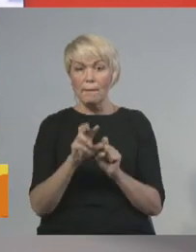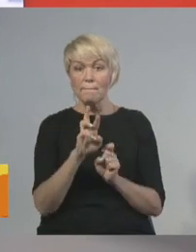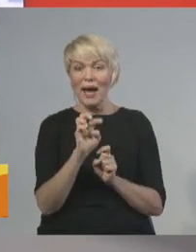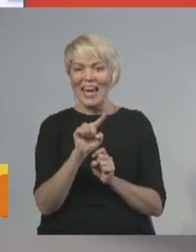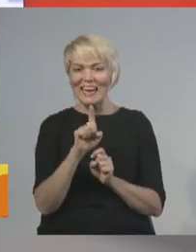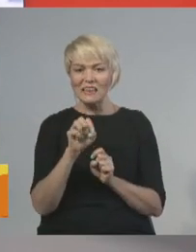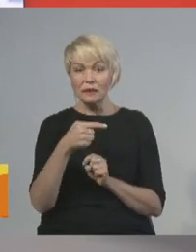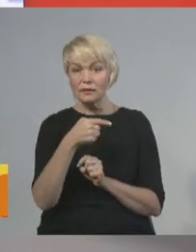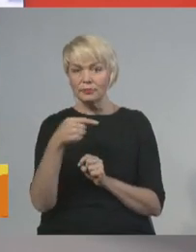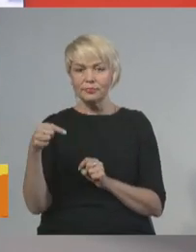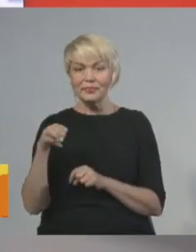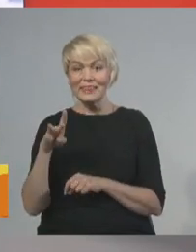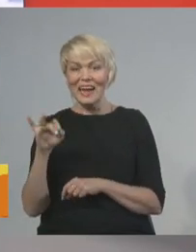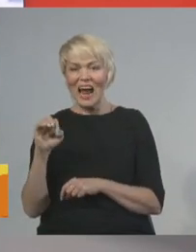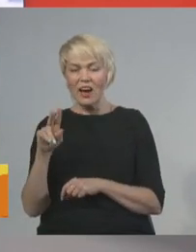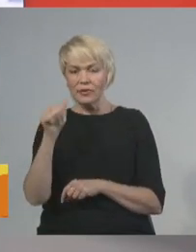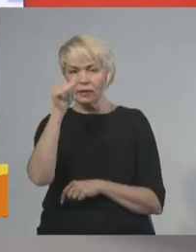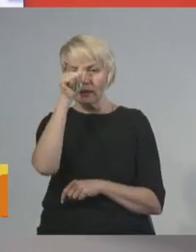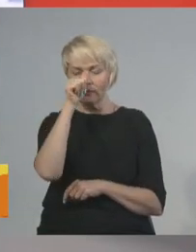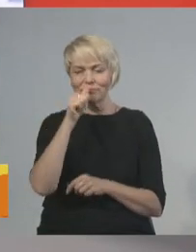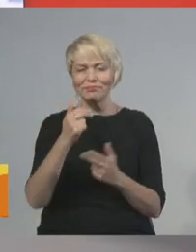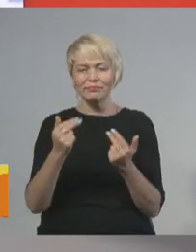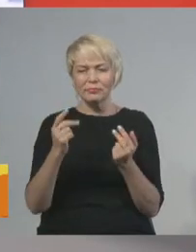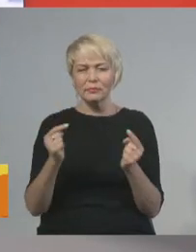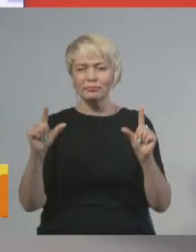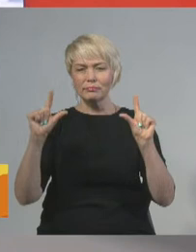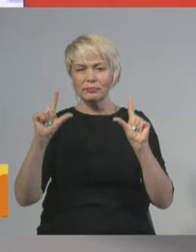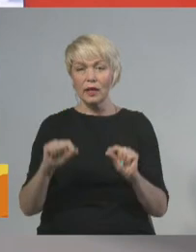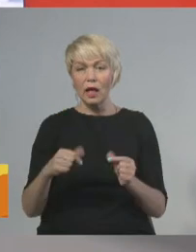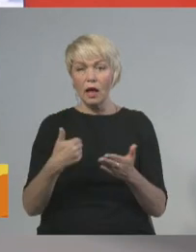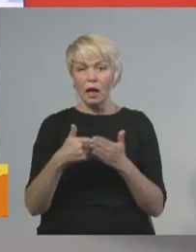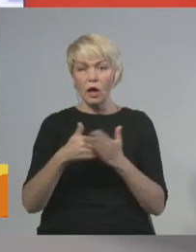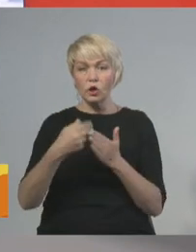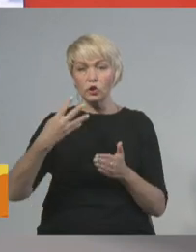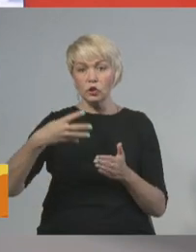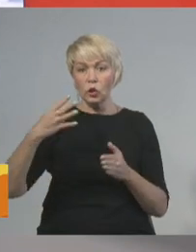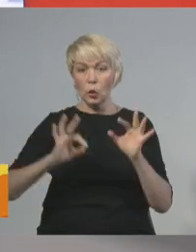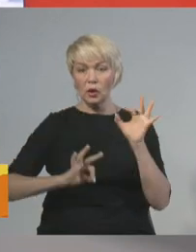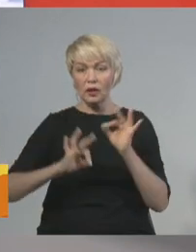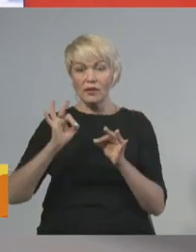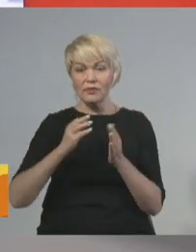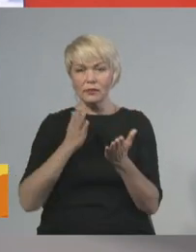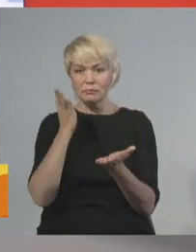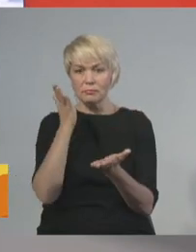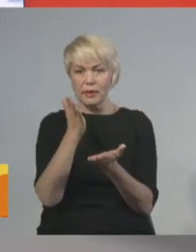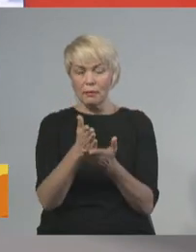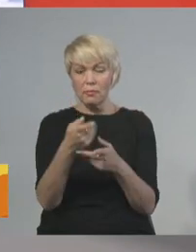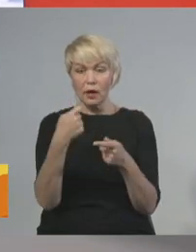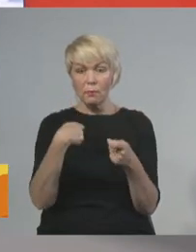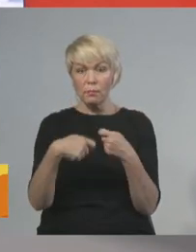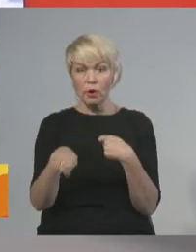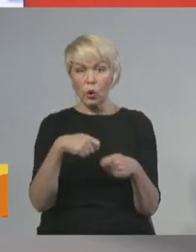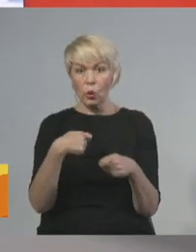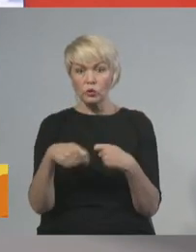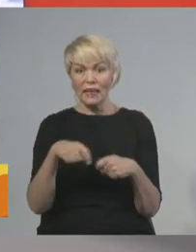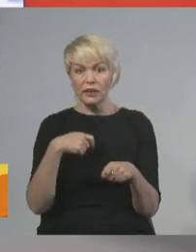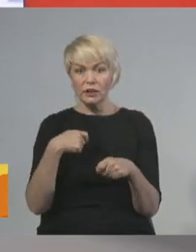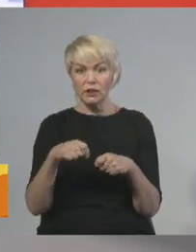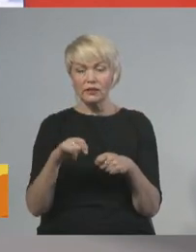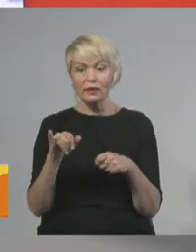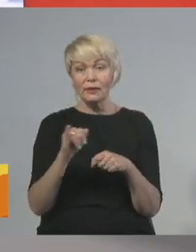from march till may of course we had at least 40 percent drop from the direct